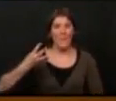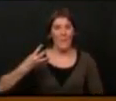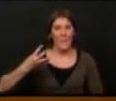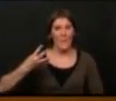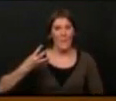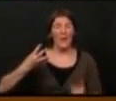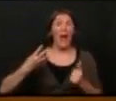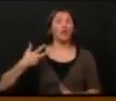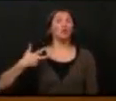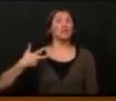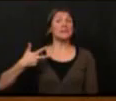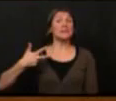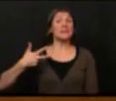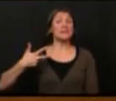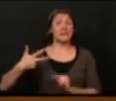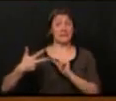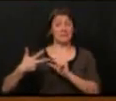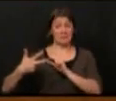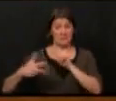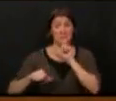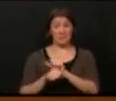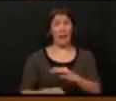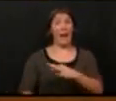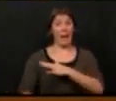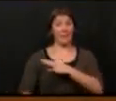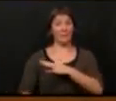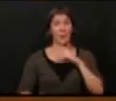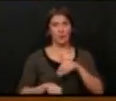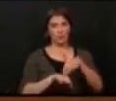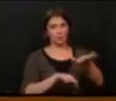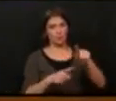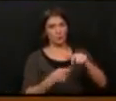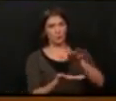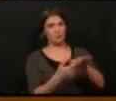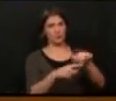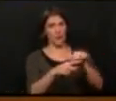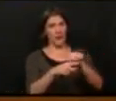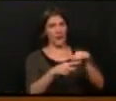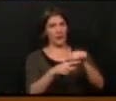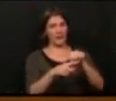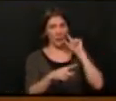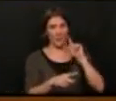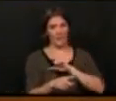now, we just have three qualified applicants that we would like to move forward with the board's permission.